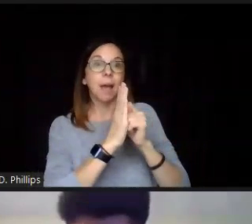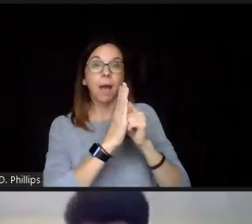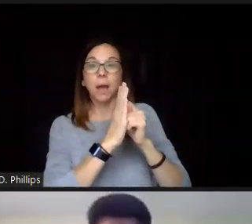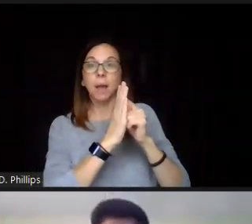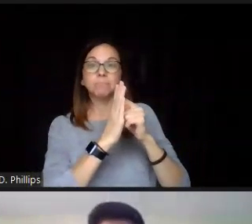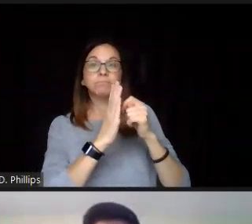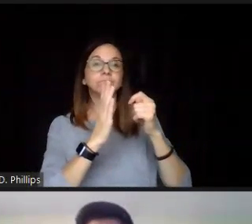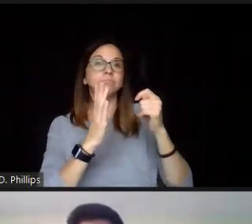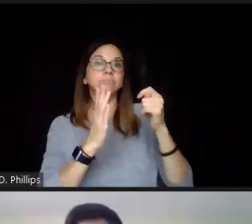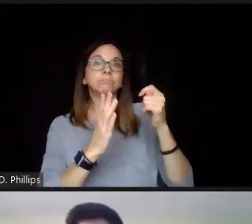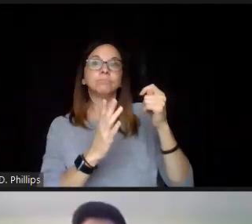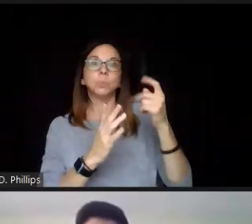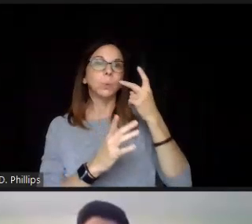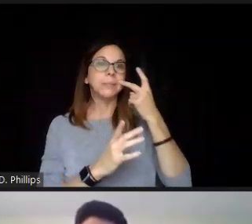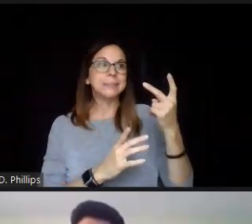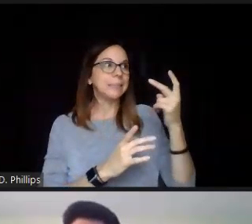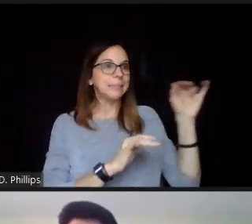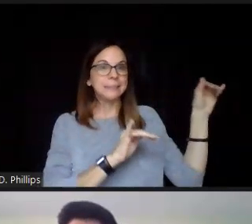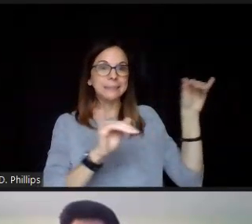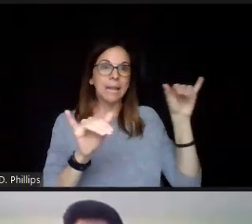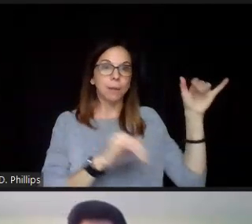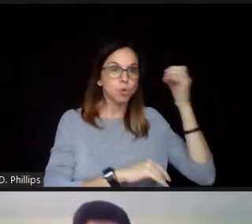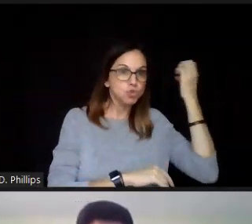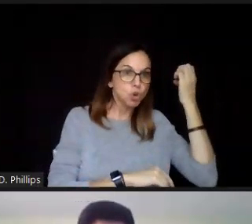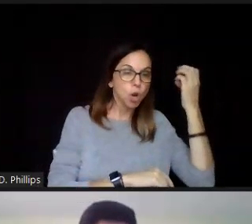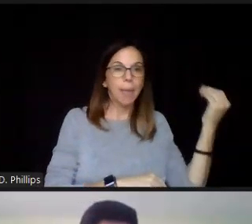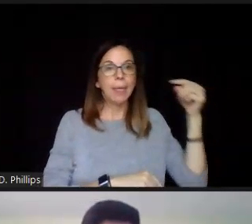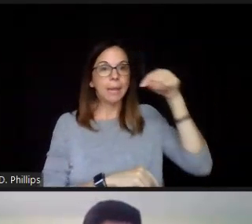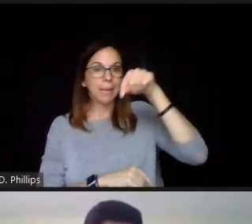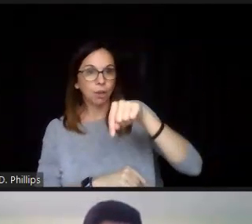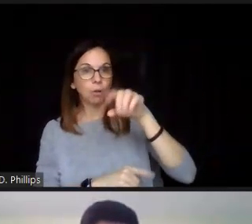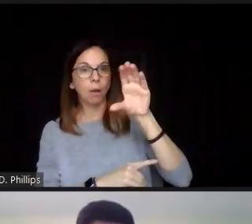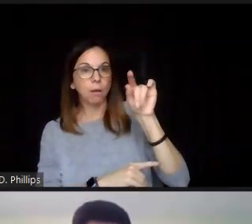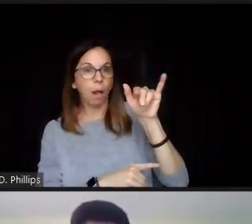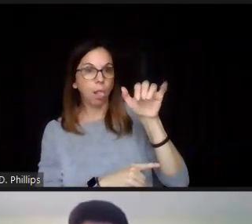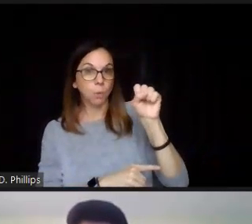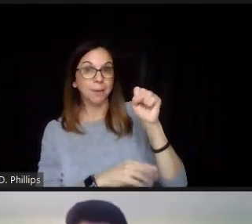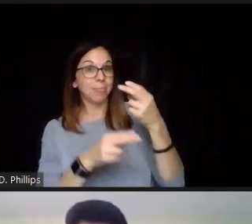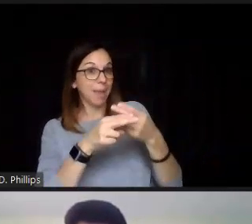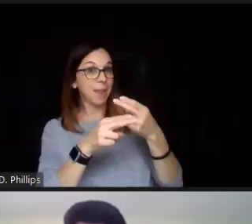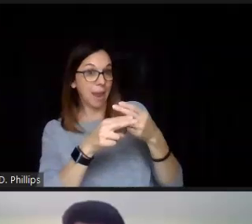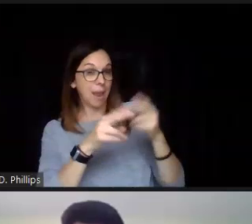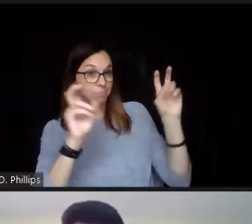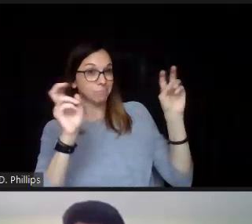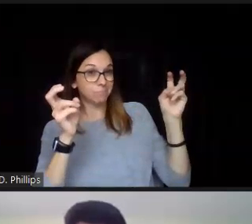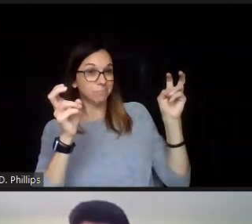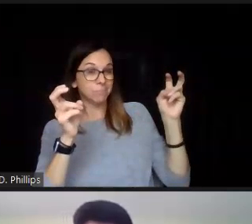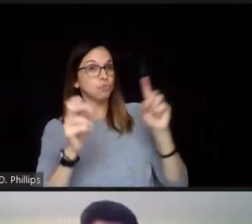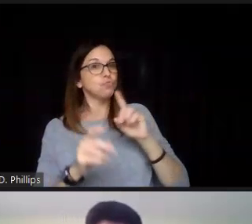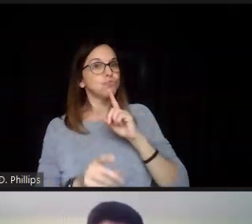history that we see both in Europe and in the colonies. And it's, as the name suggests, it's sort of